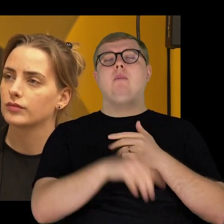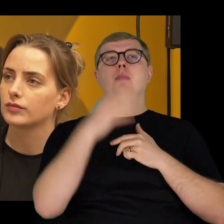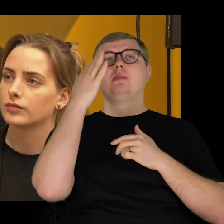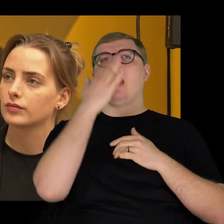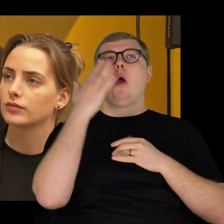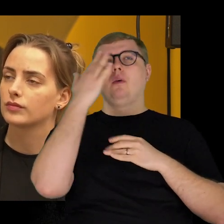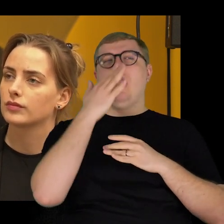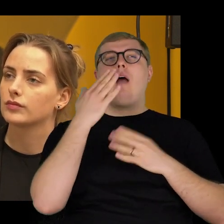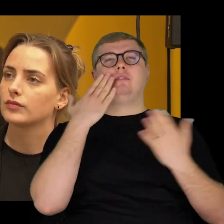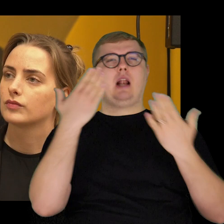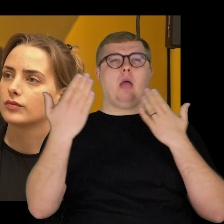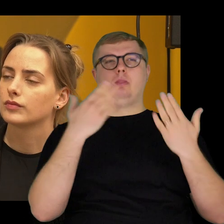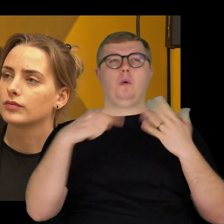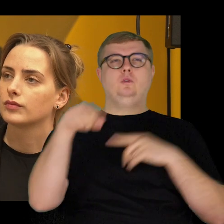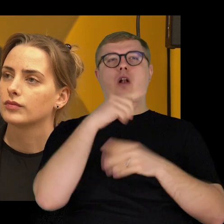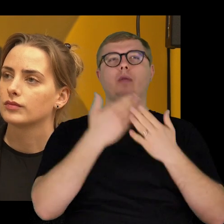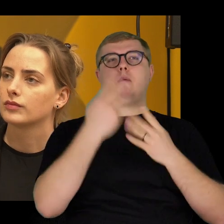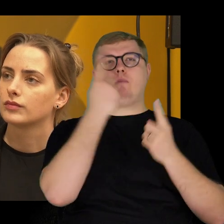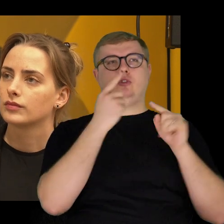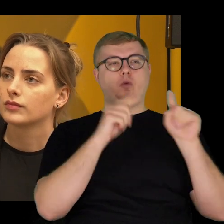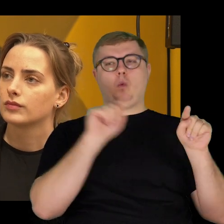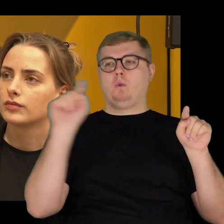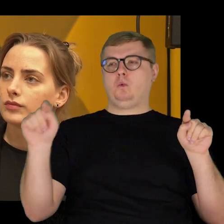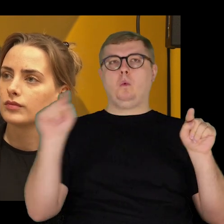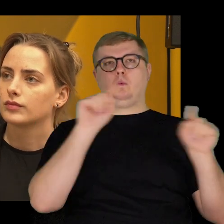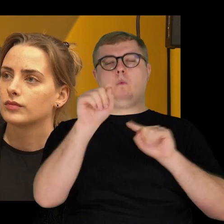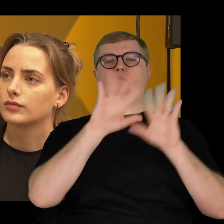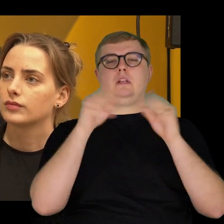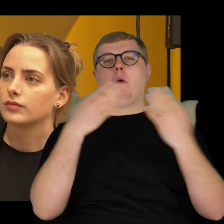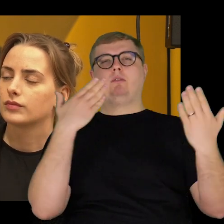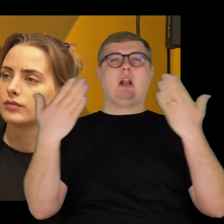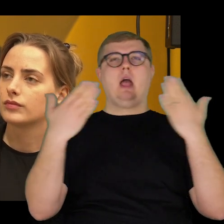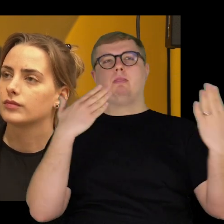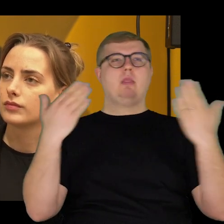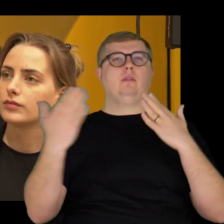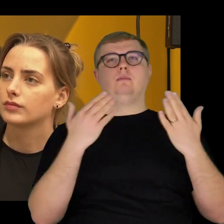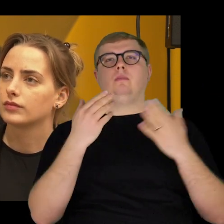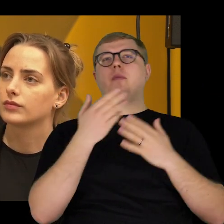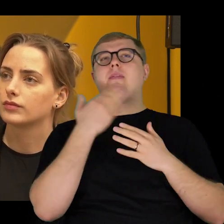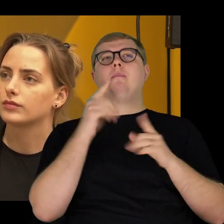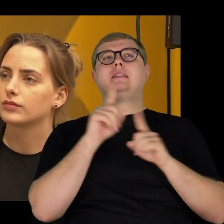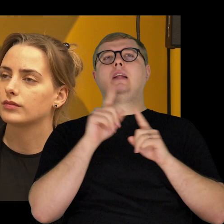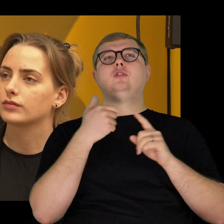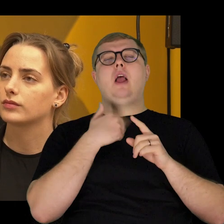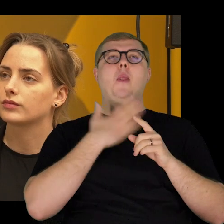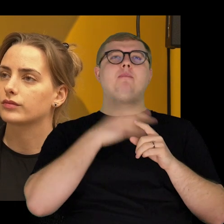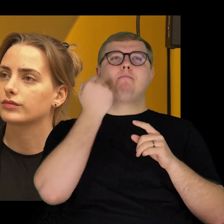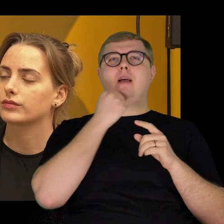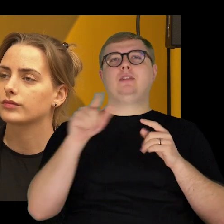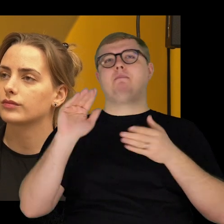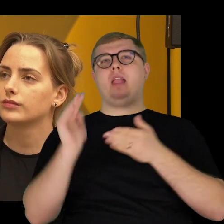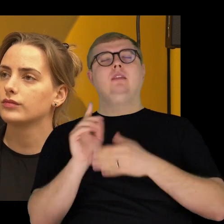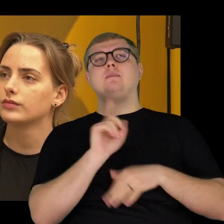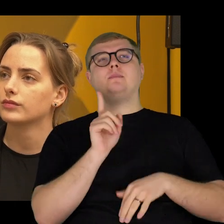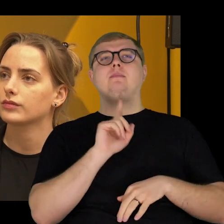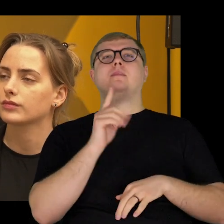the one are thinking this and this one, then everything is relative, and I don't mean that. I really mean it to like more, you know, there is